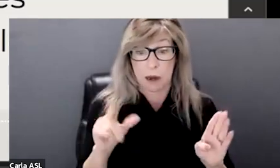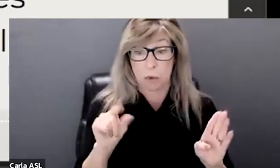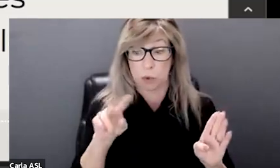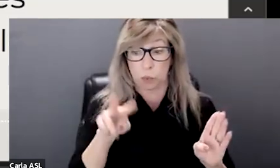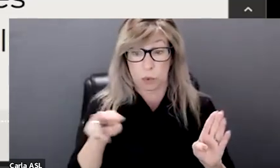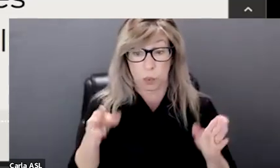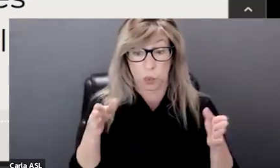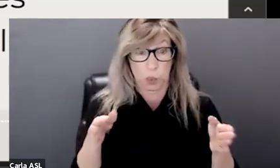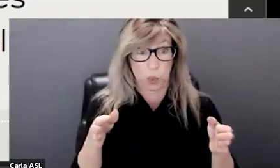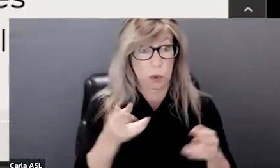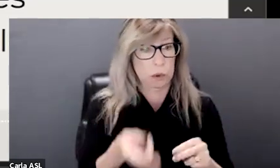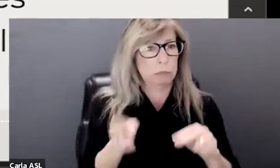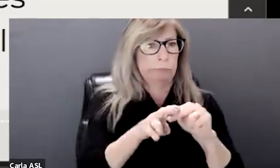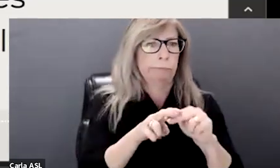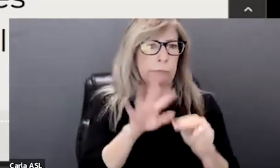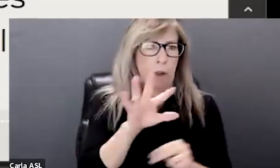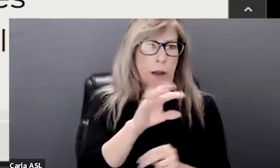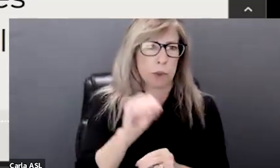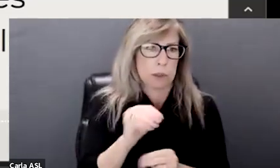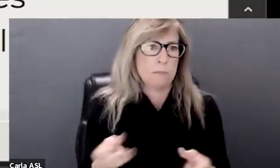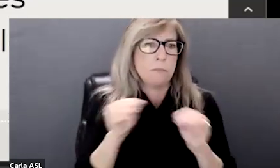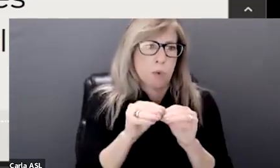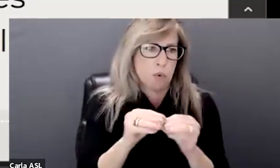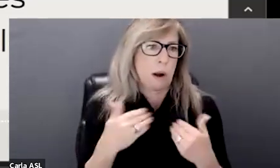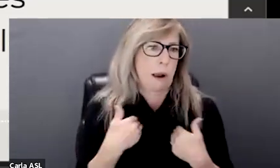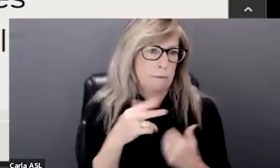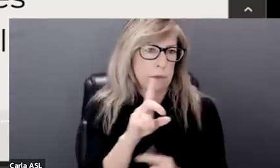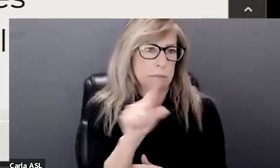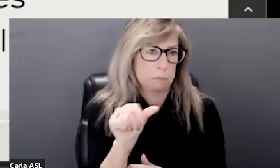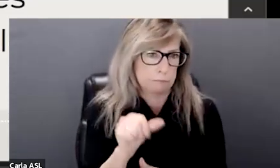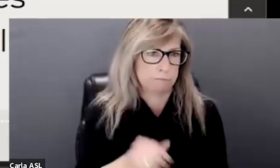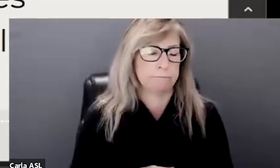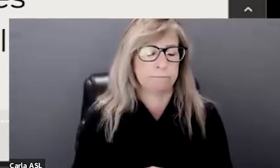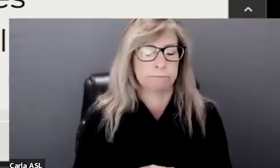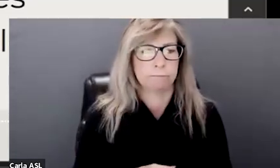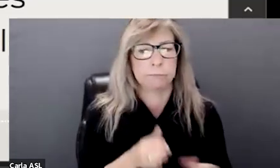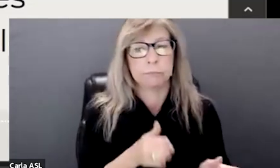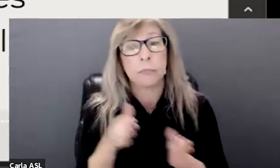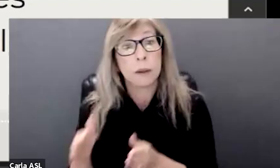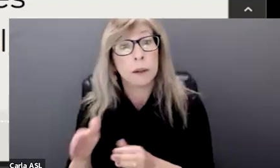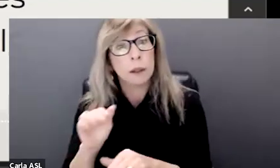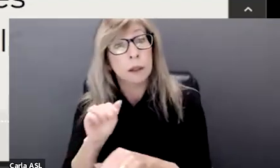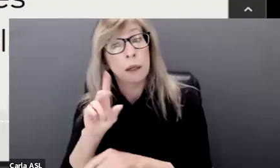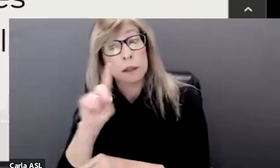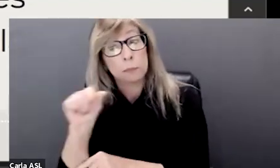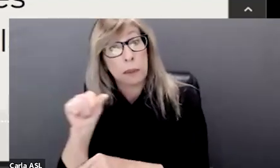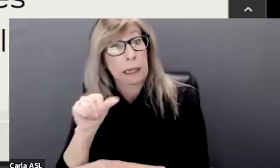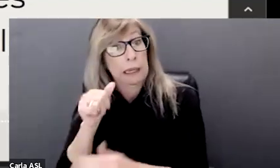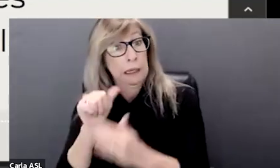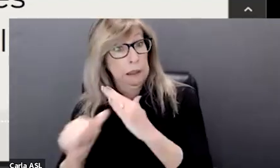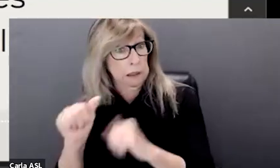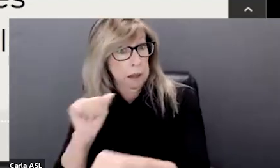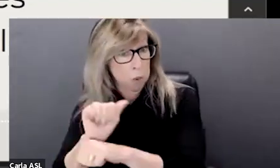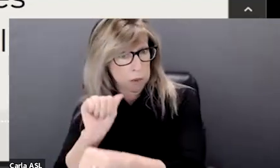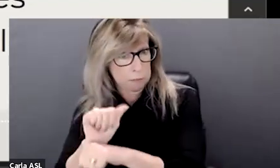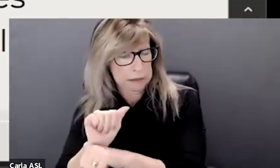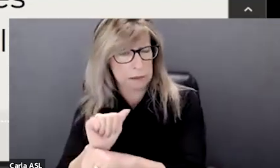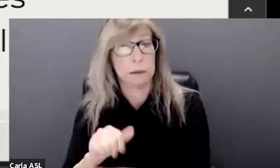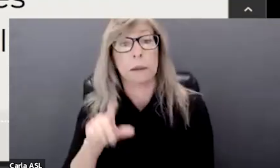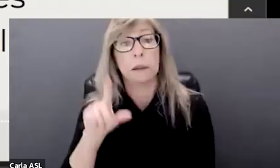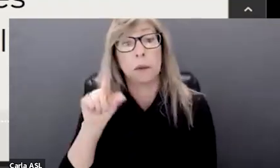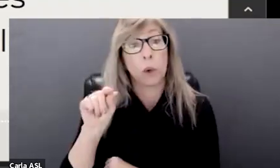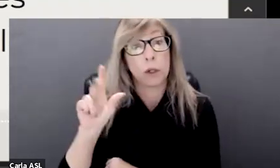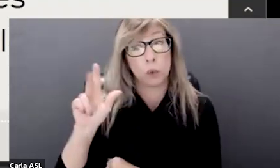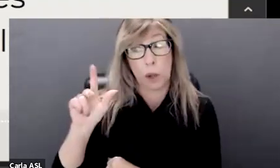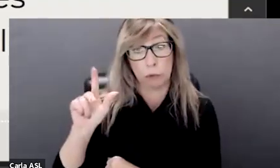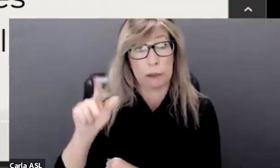5%. As far as disability and employment, the employment rate in 2023 was